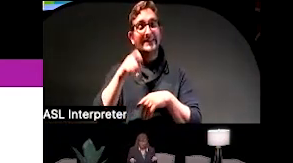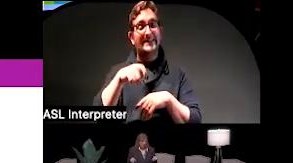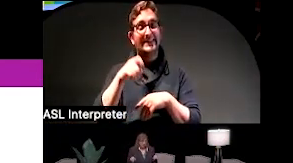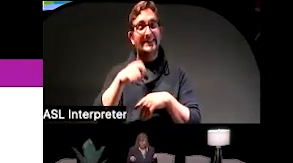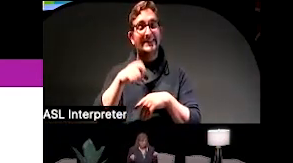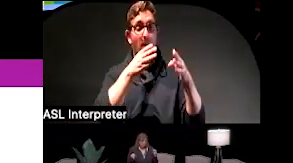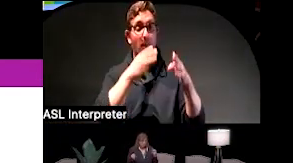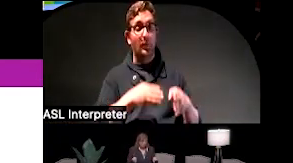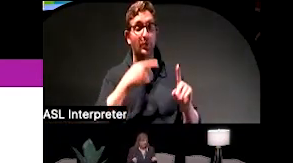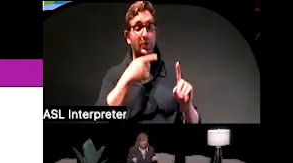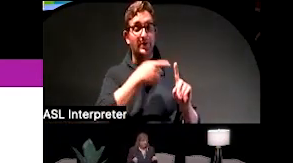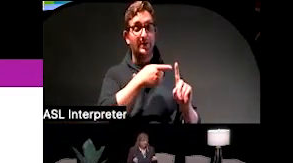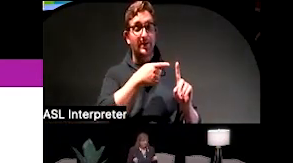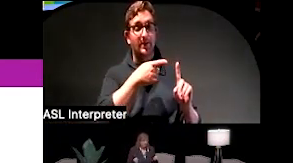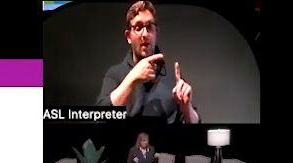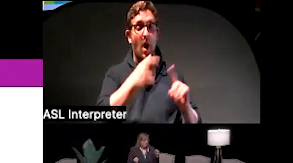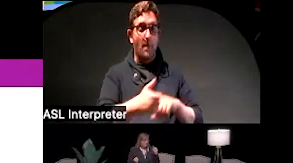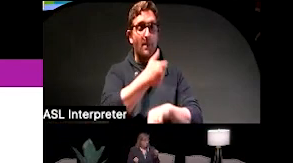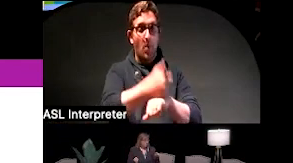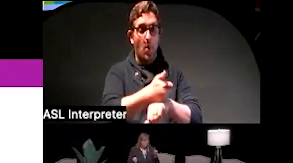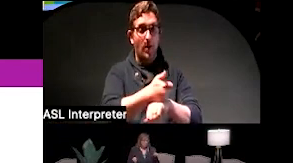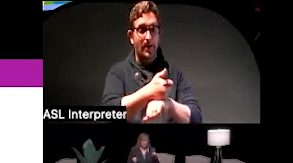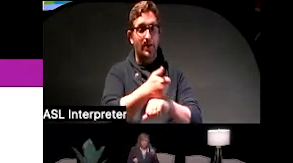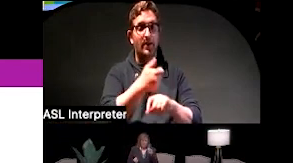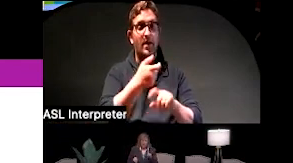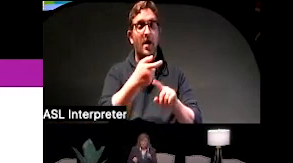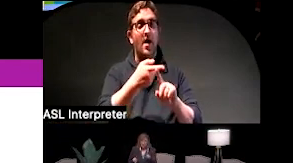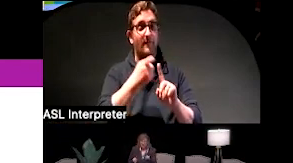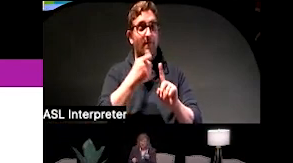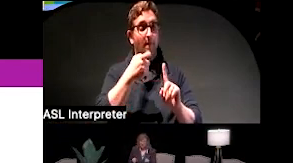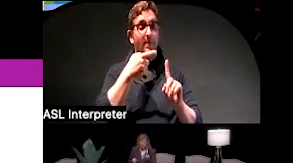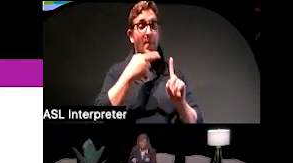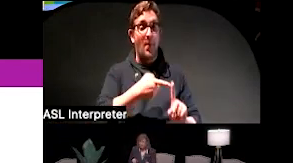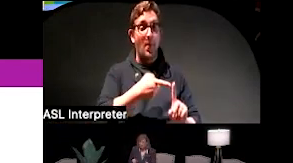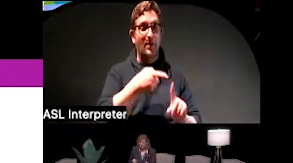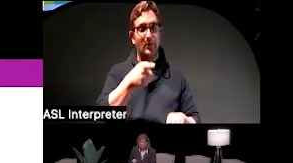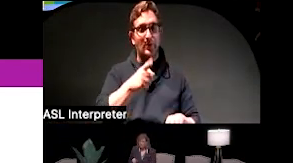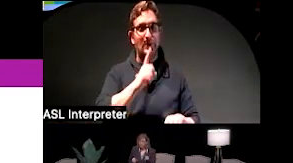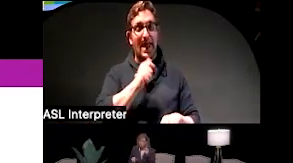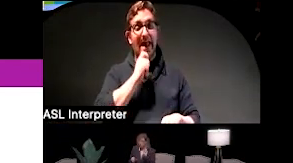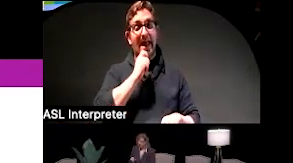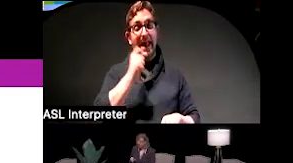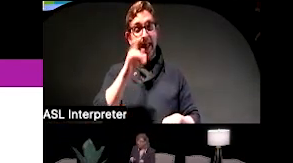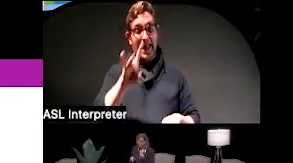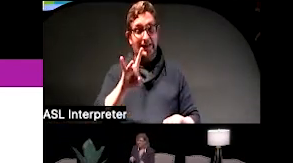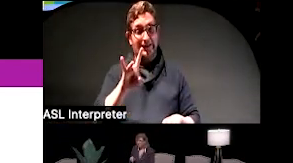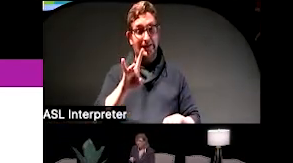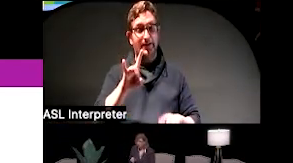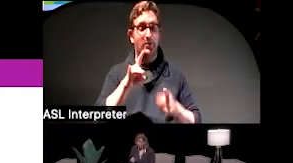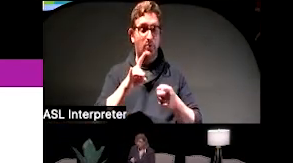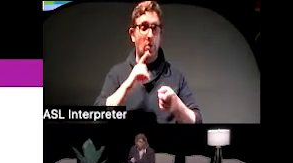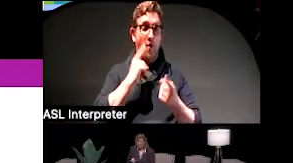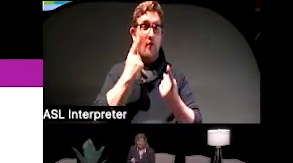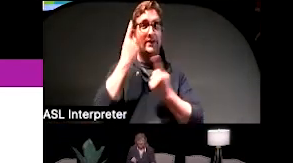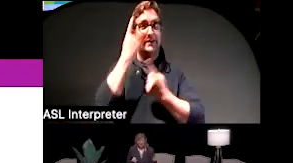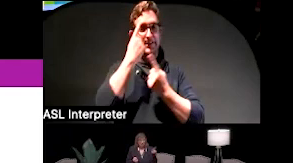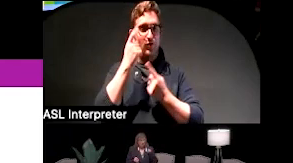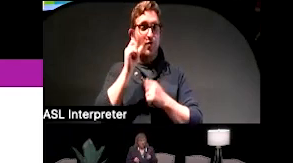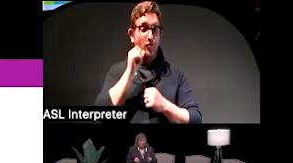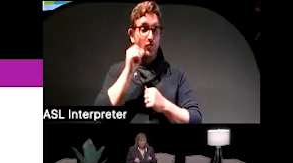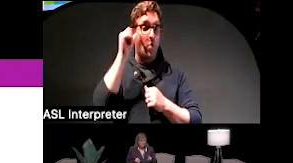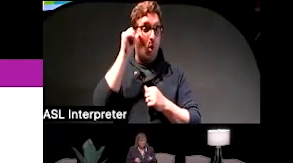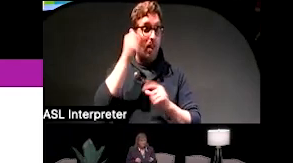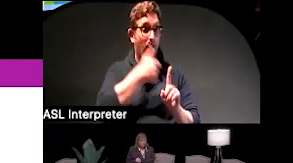person appointed from the point at which you are 18 years old. You are considered an adult,